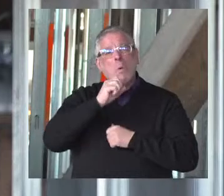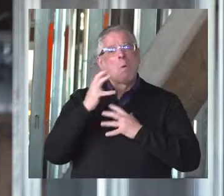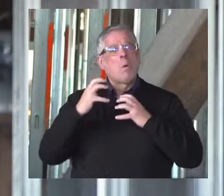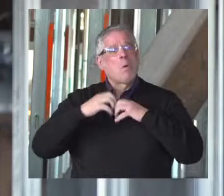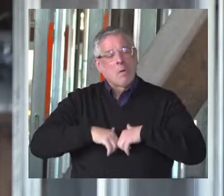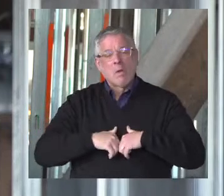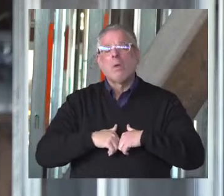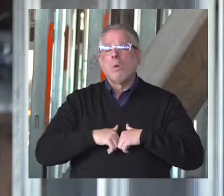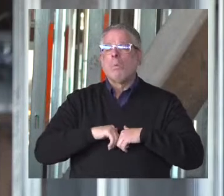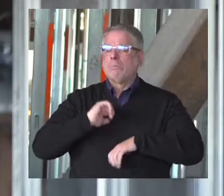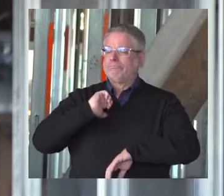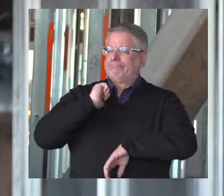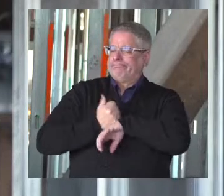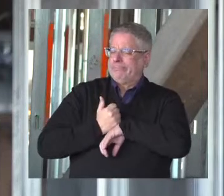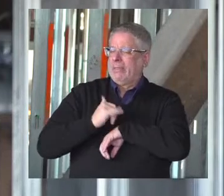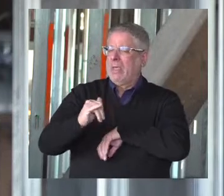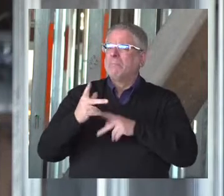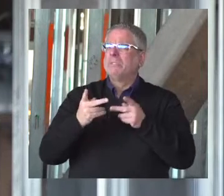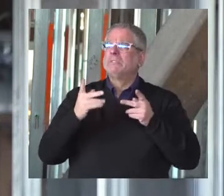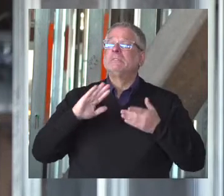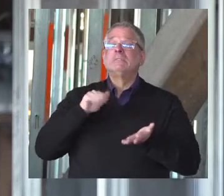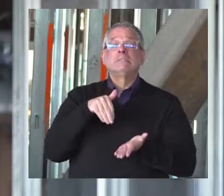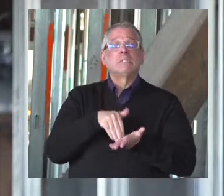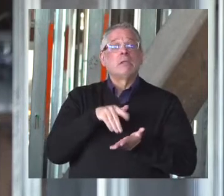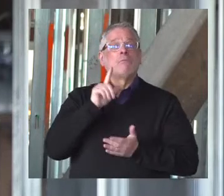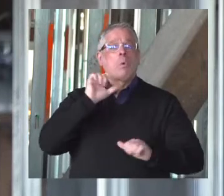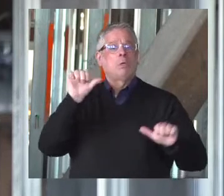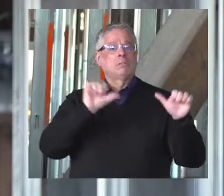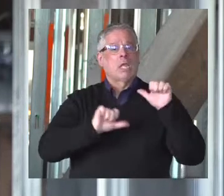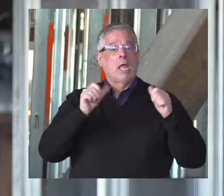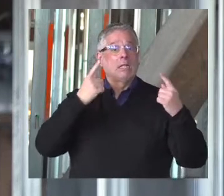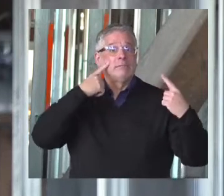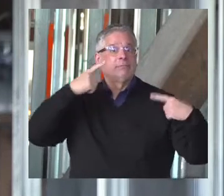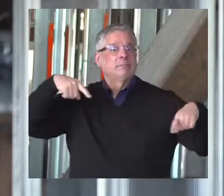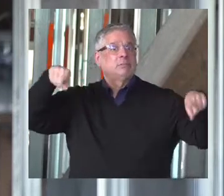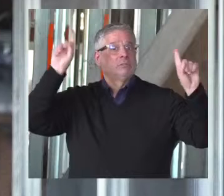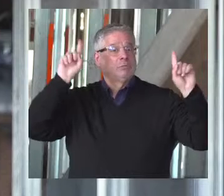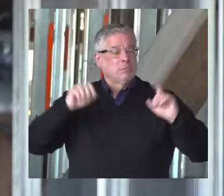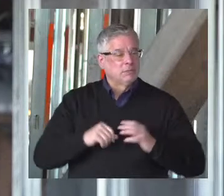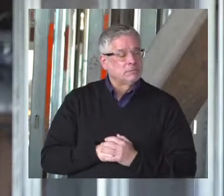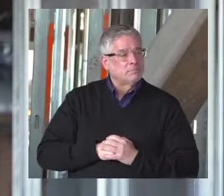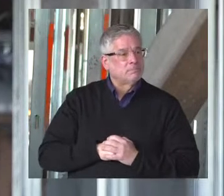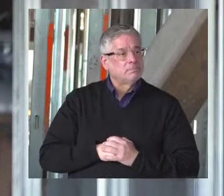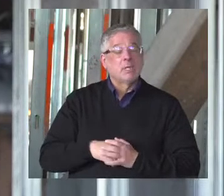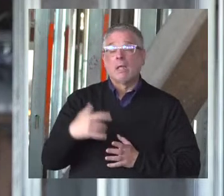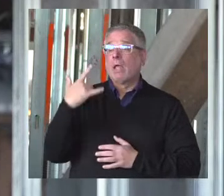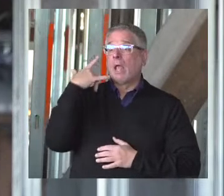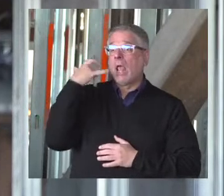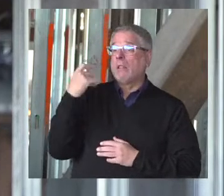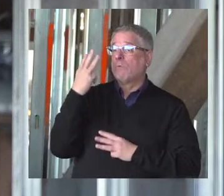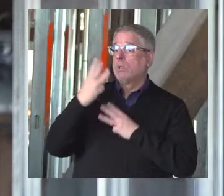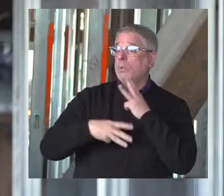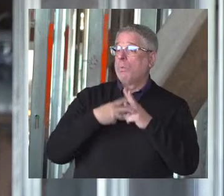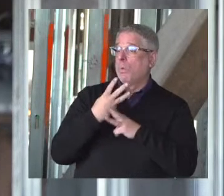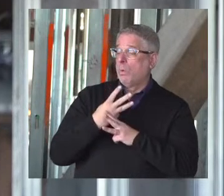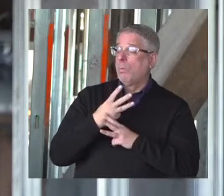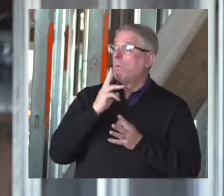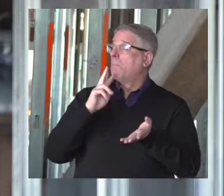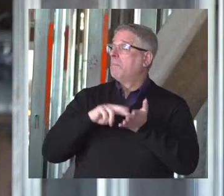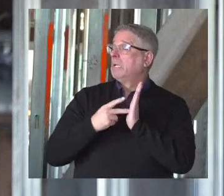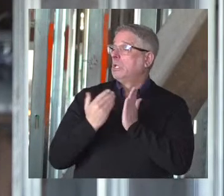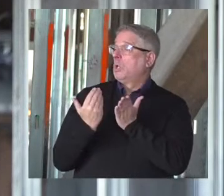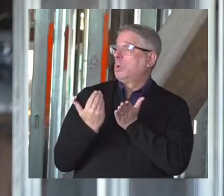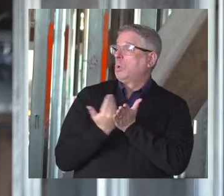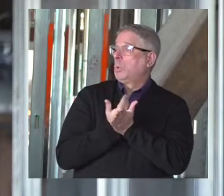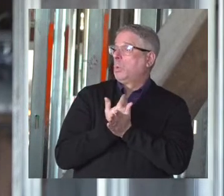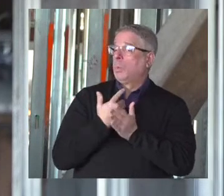and will solidify our city's position as the epicenter for scientific achievements. For California and the world, it will mean new